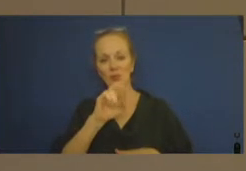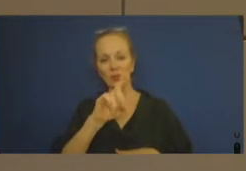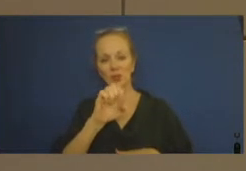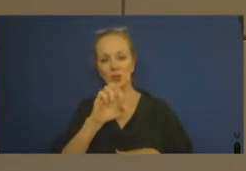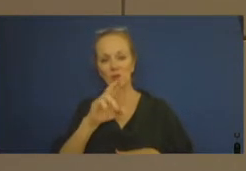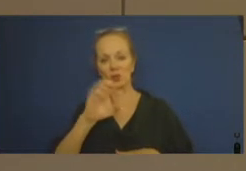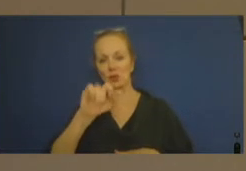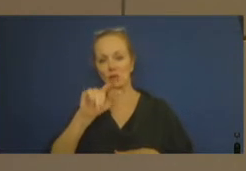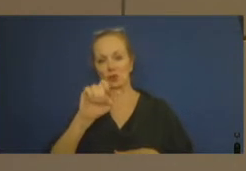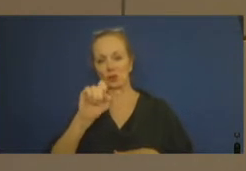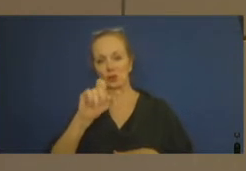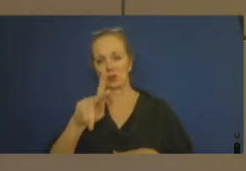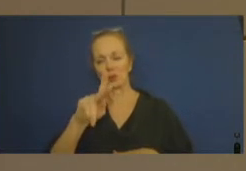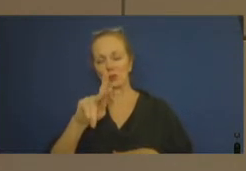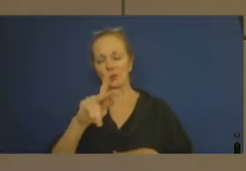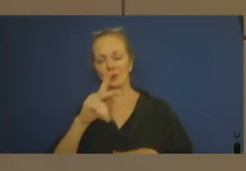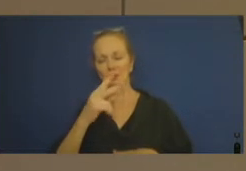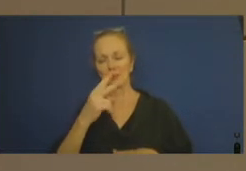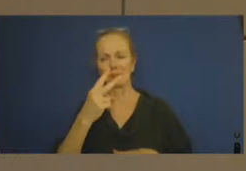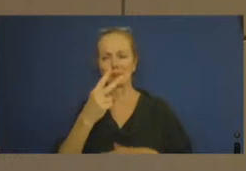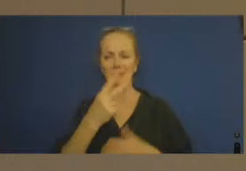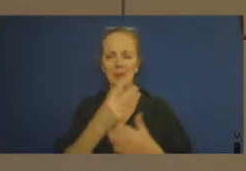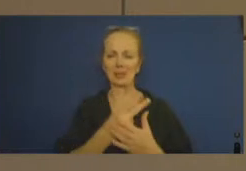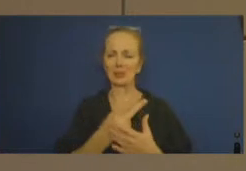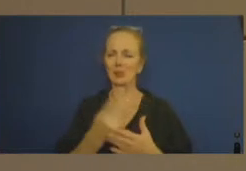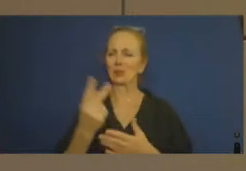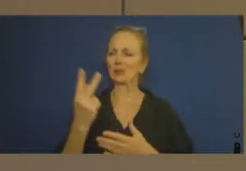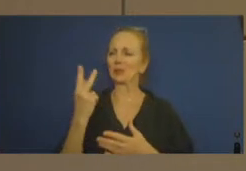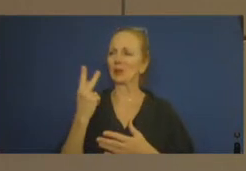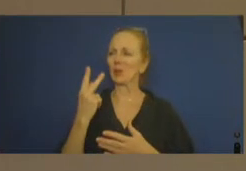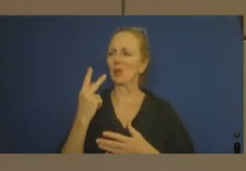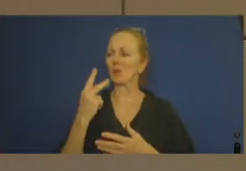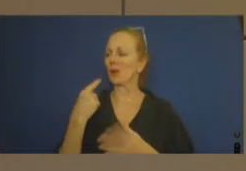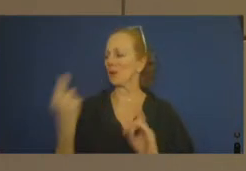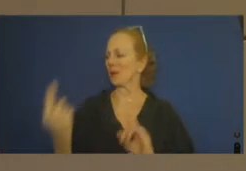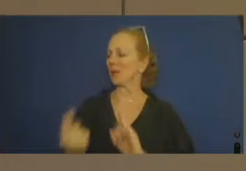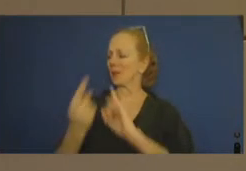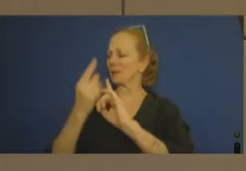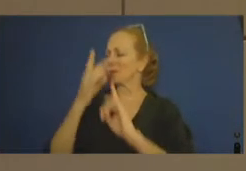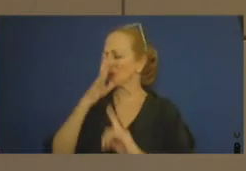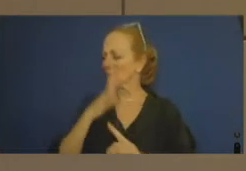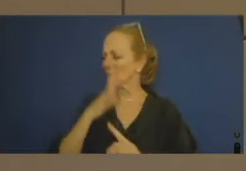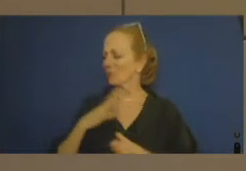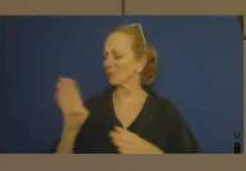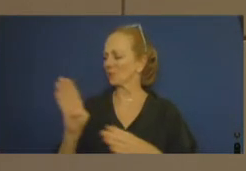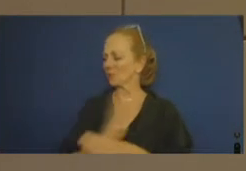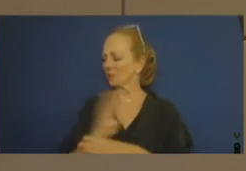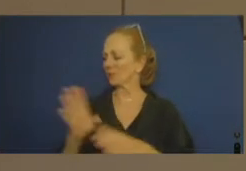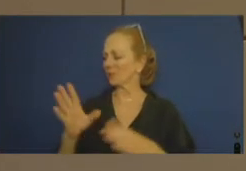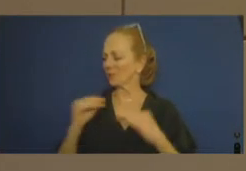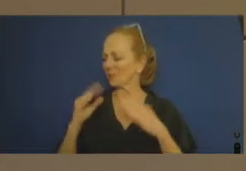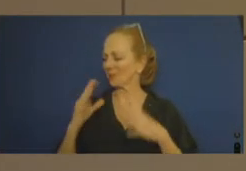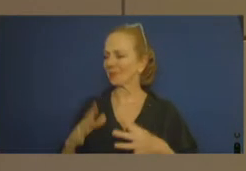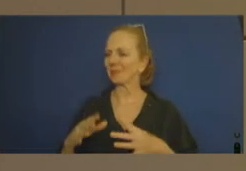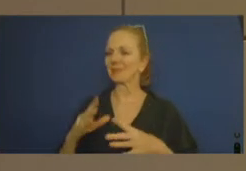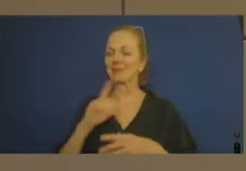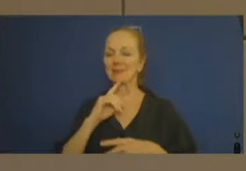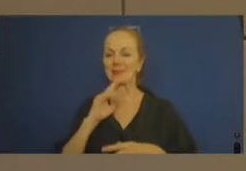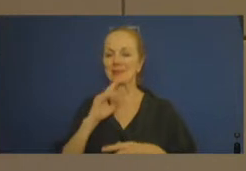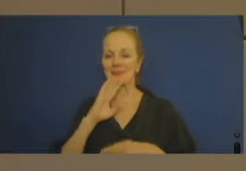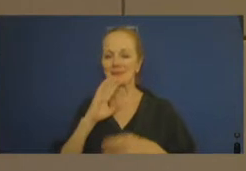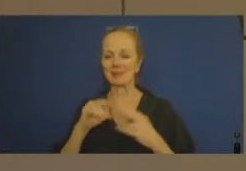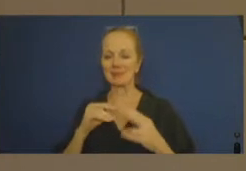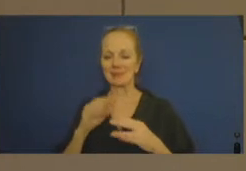and I met this young lady who is a business owner. She talked about how she has seen